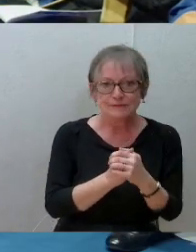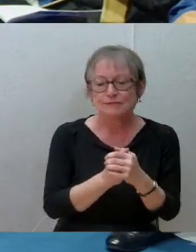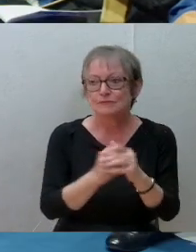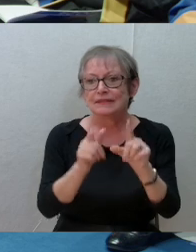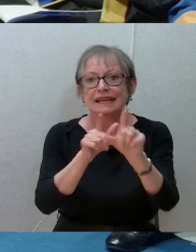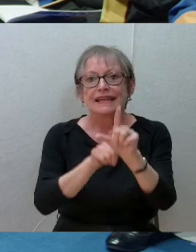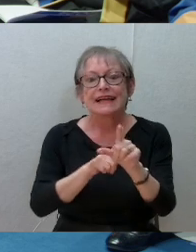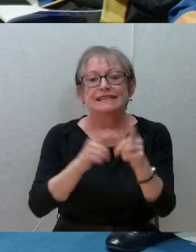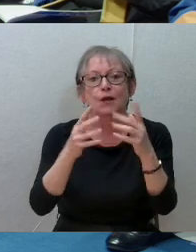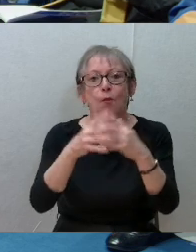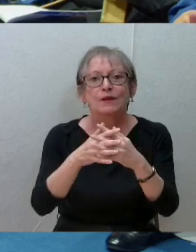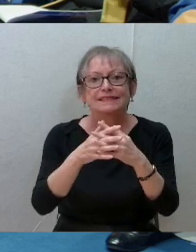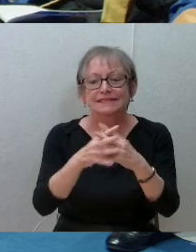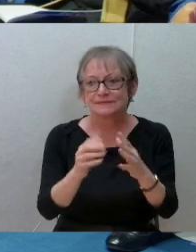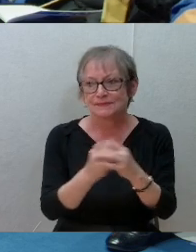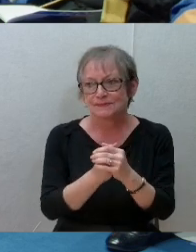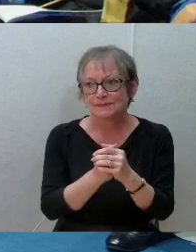Yezzy Wood.